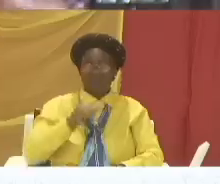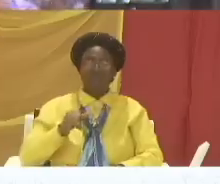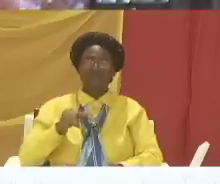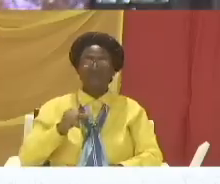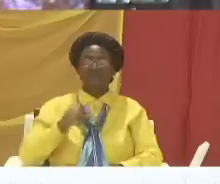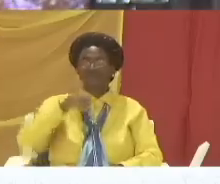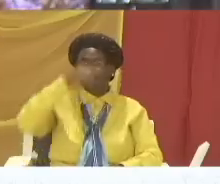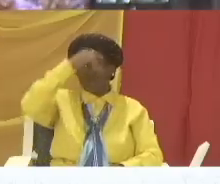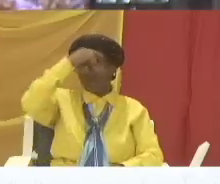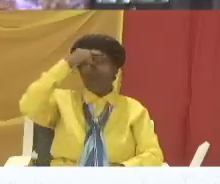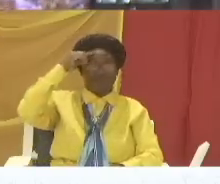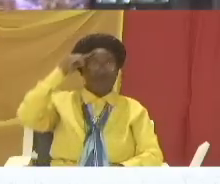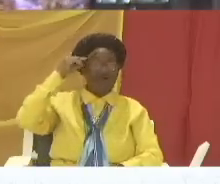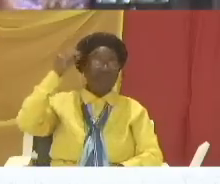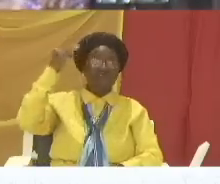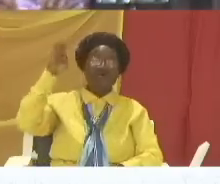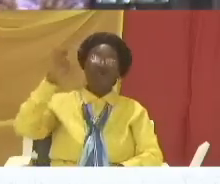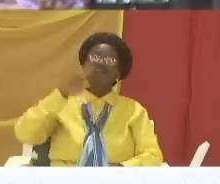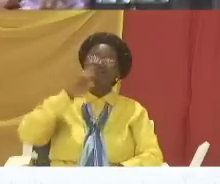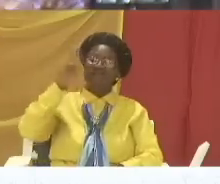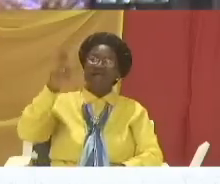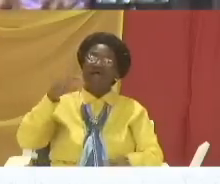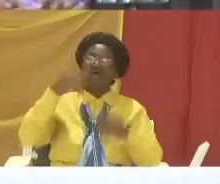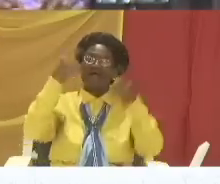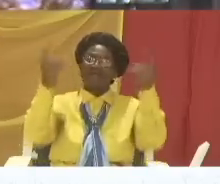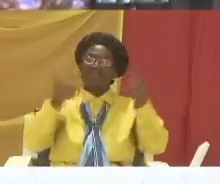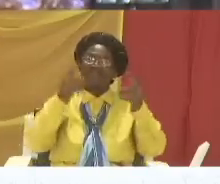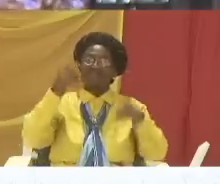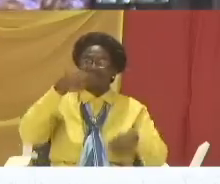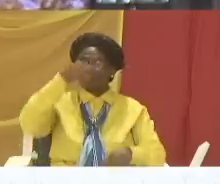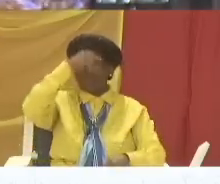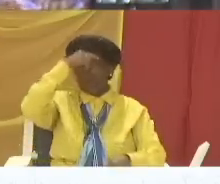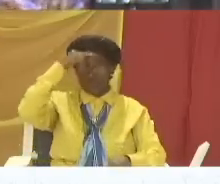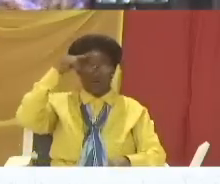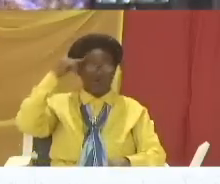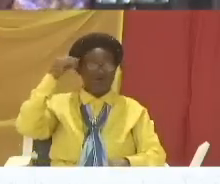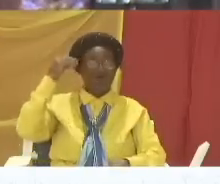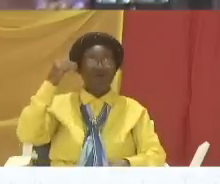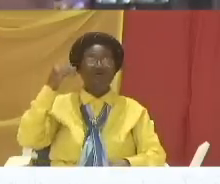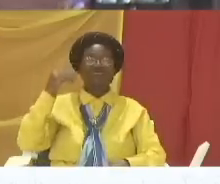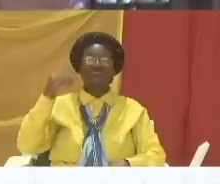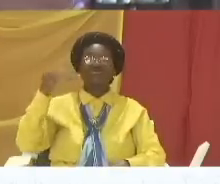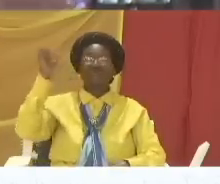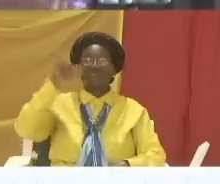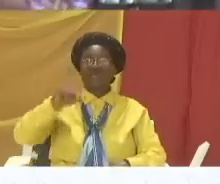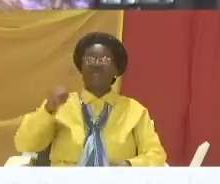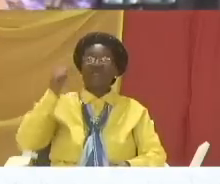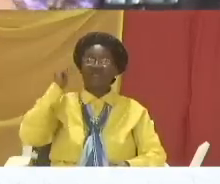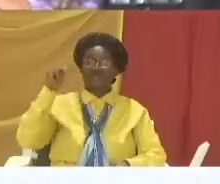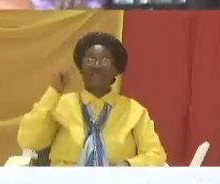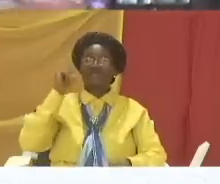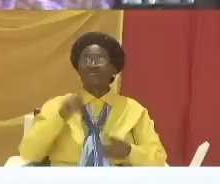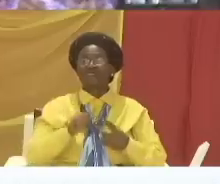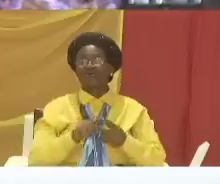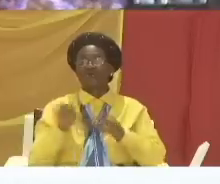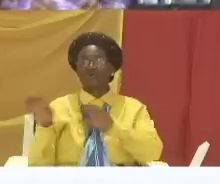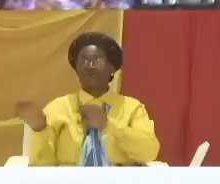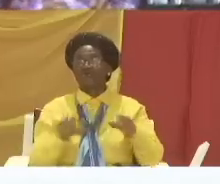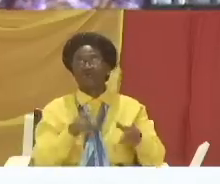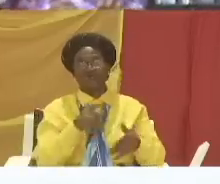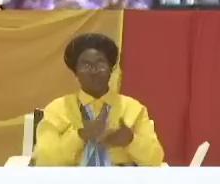20. Of their transgression, because of their iniquity, because they refuse to do what